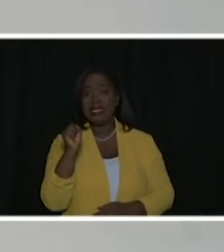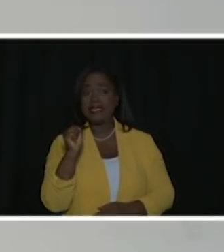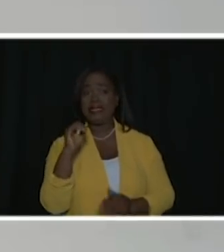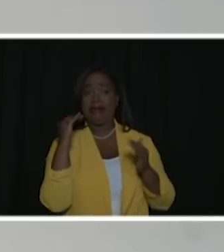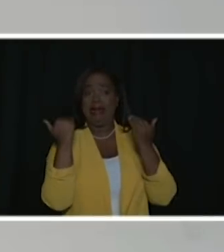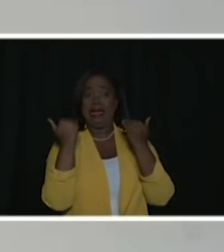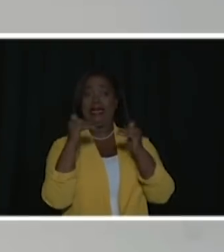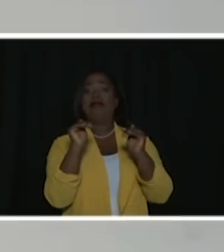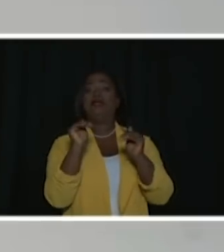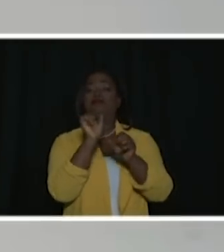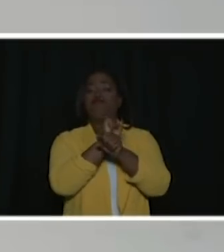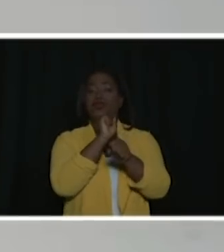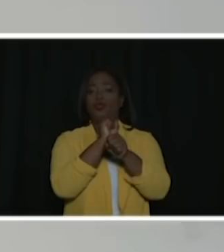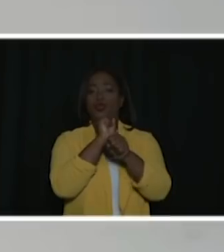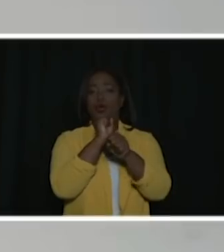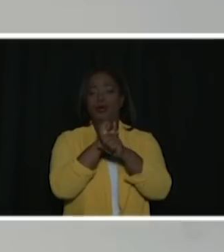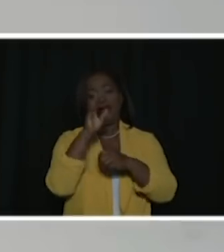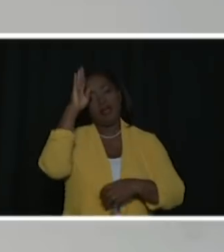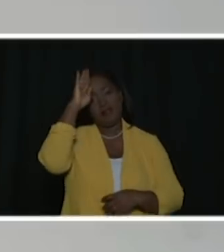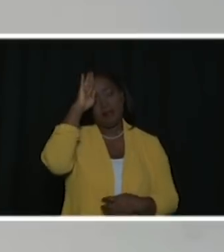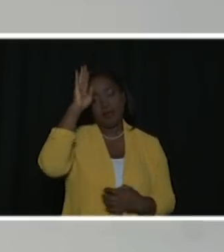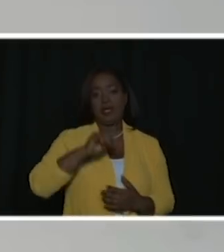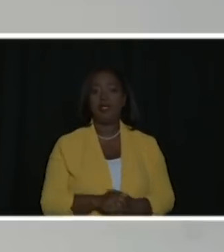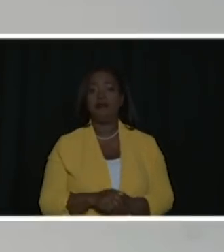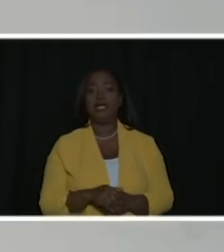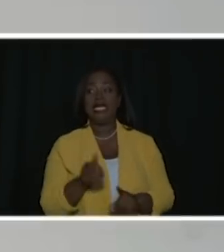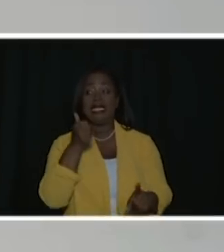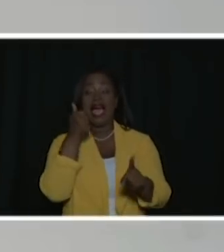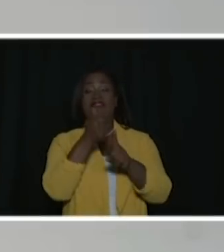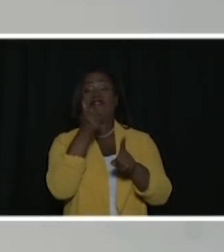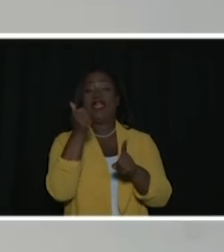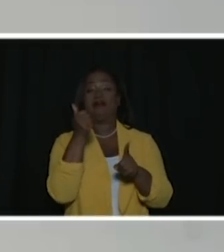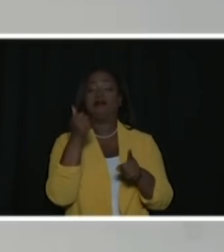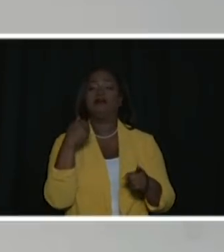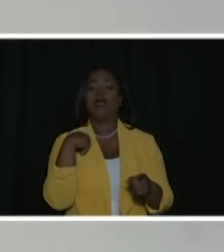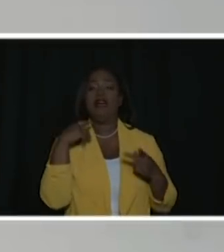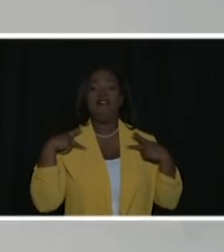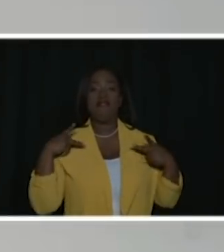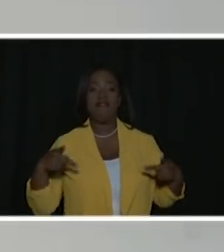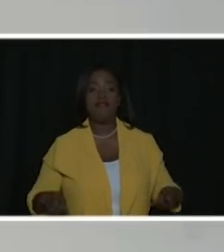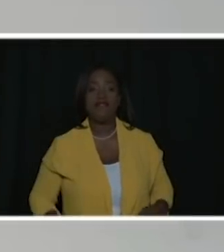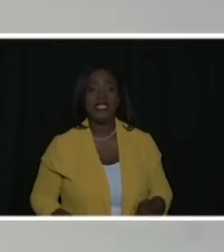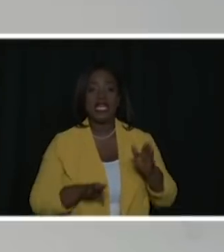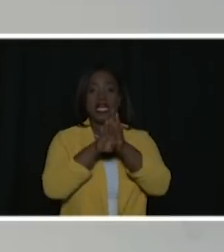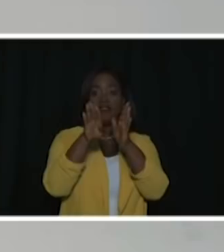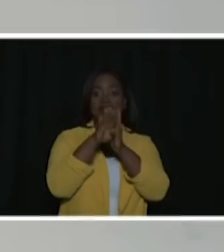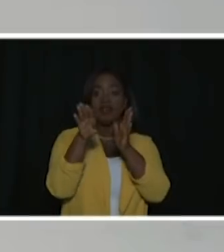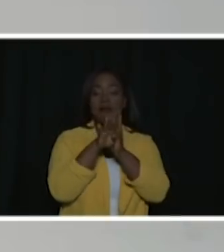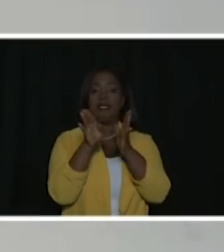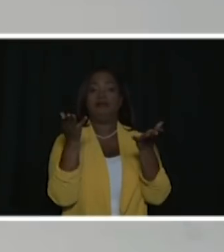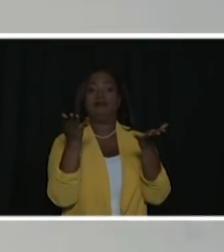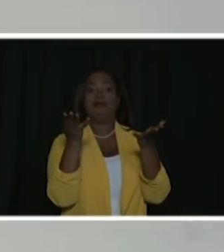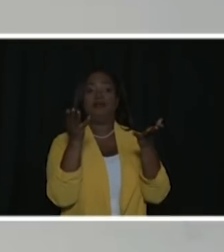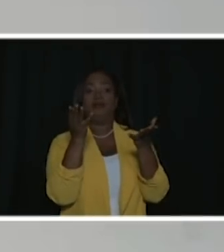Even sometimes their physical development, their academic development, their learning. It has very far-reaching impacts. So we may